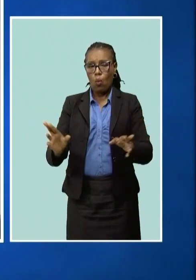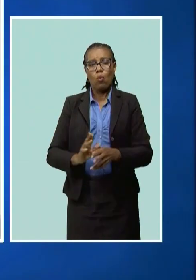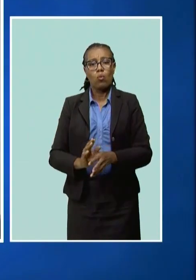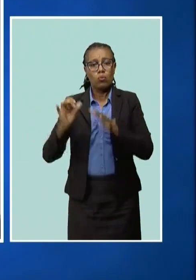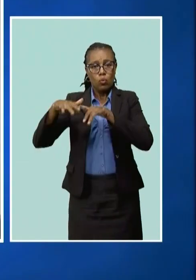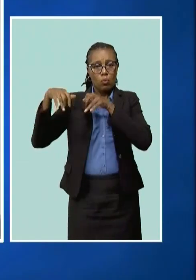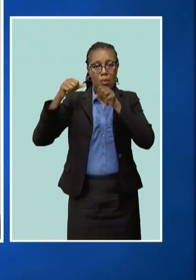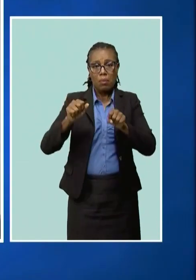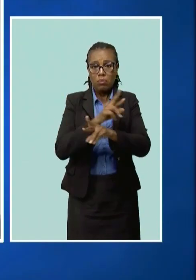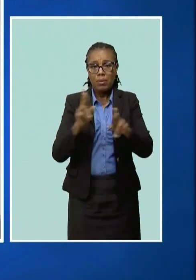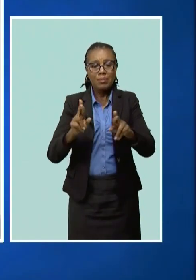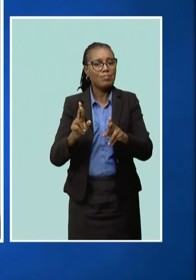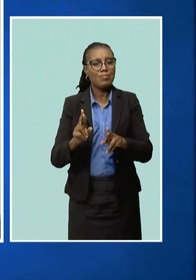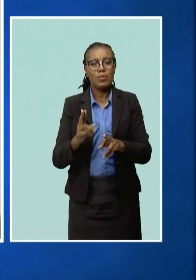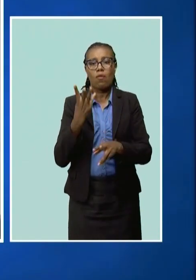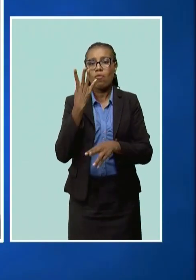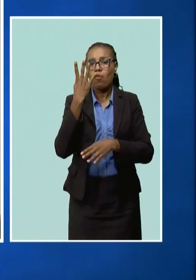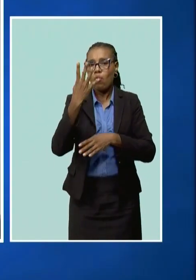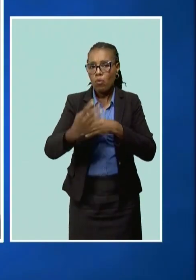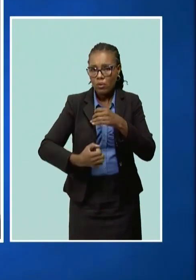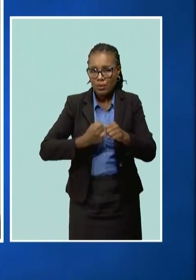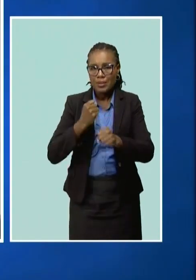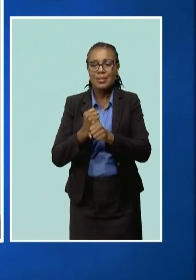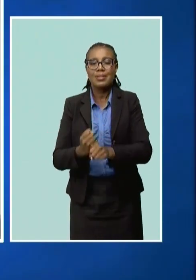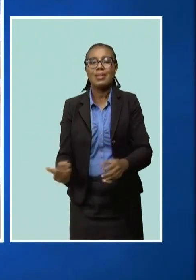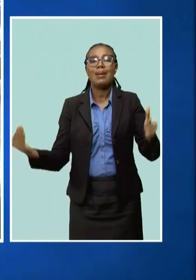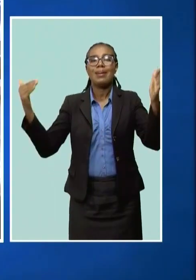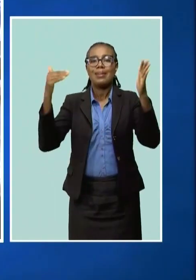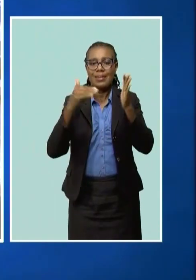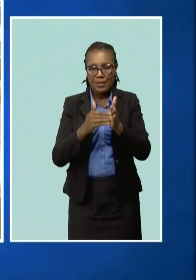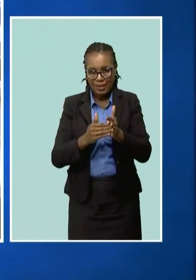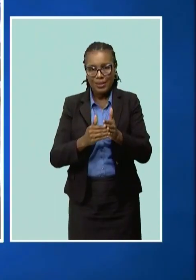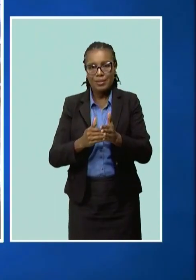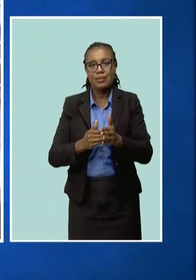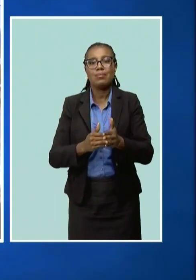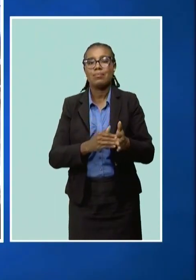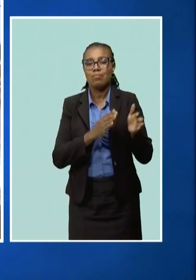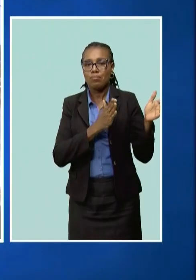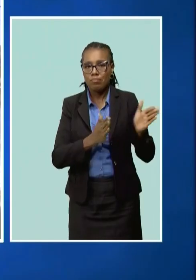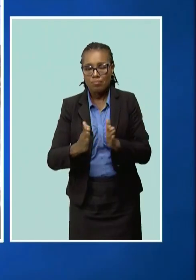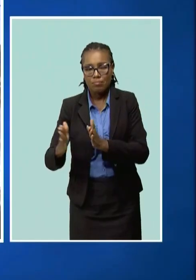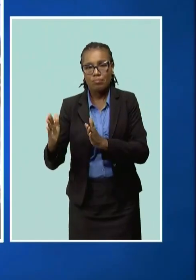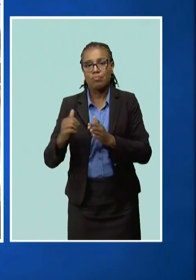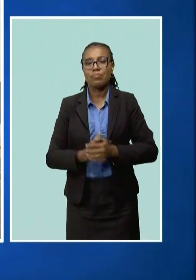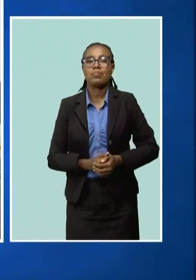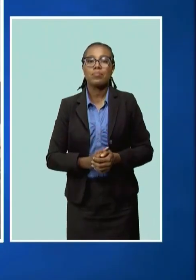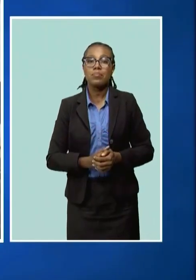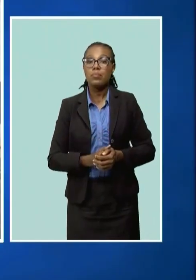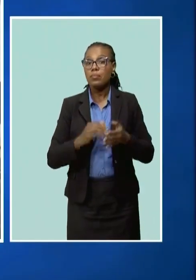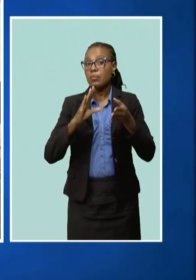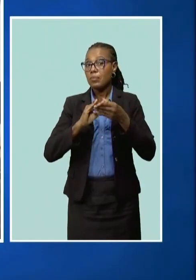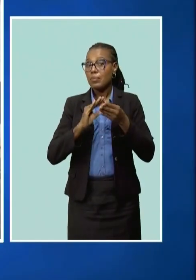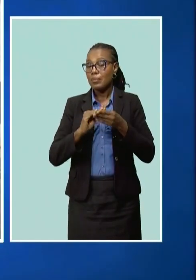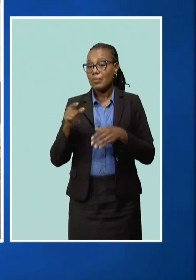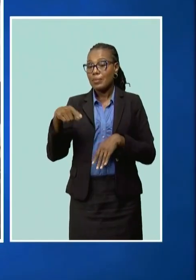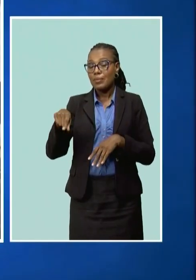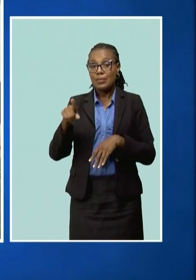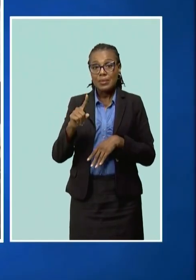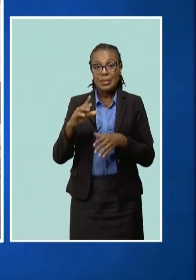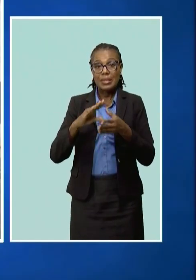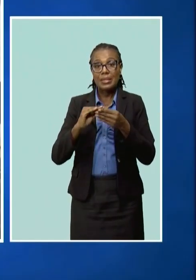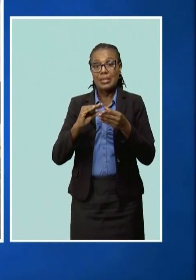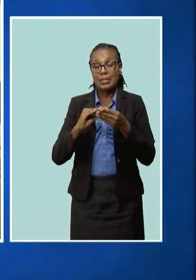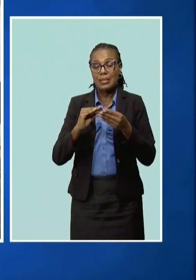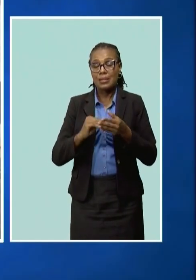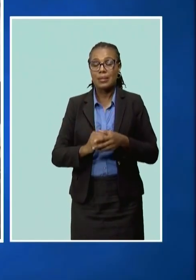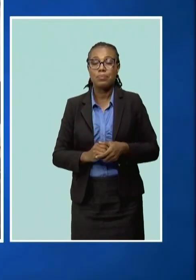4 years, there's a renewal process as well. But Deputy Director of the International Tsunami Information Center Caribbean Office, Krista G.